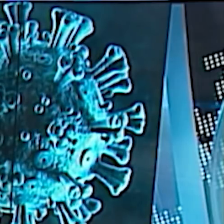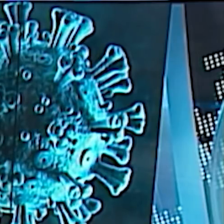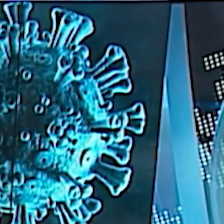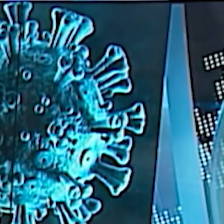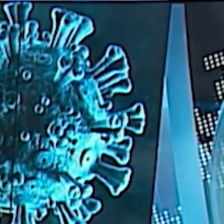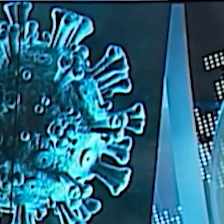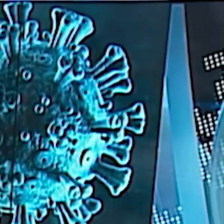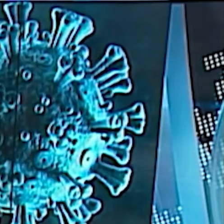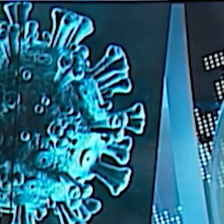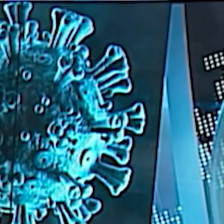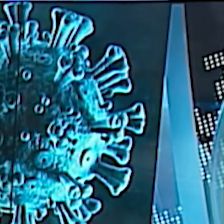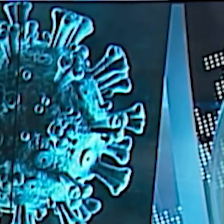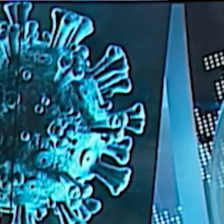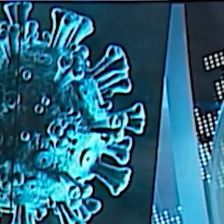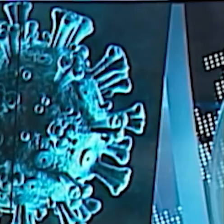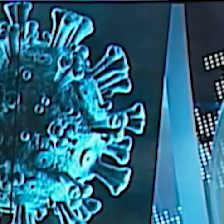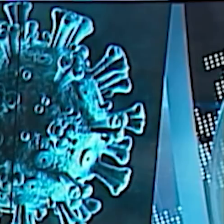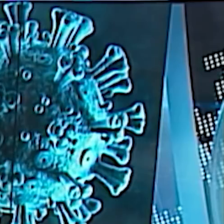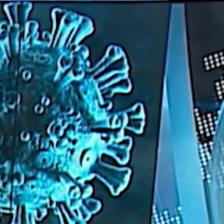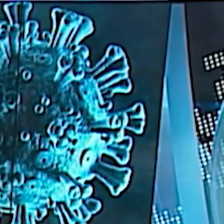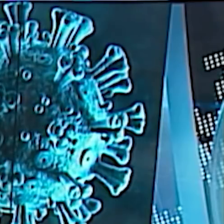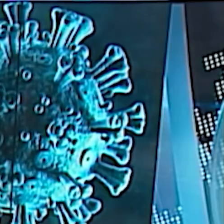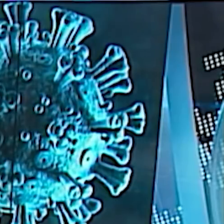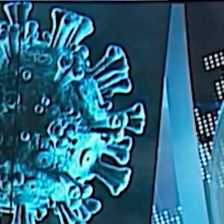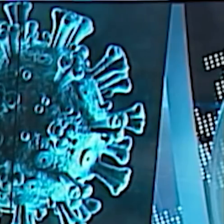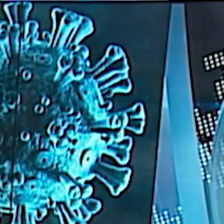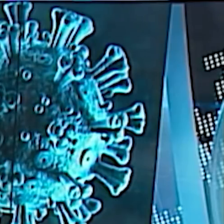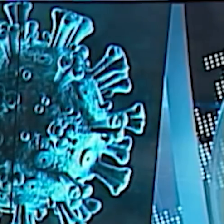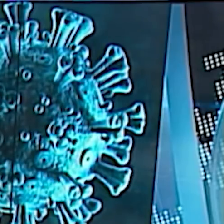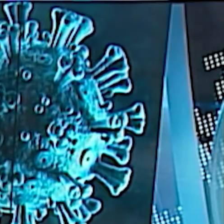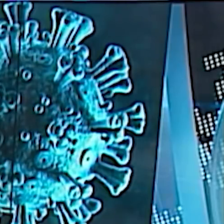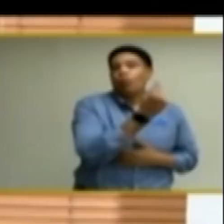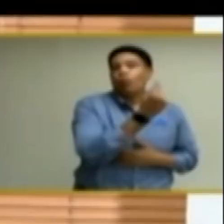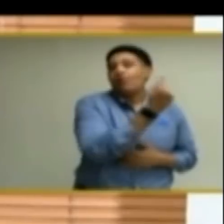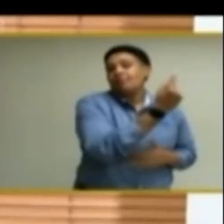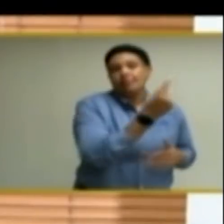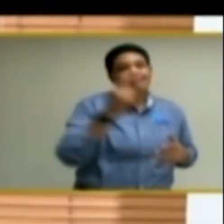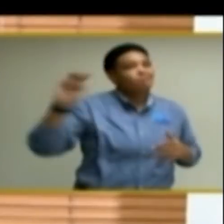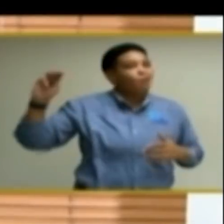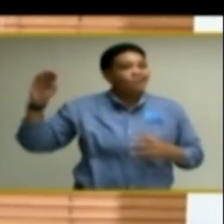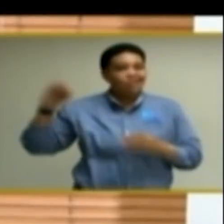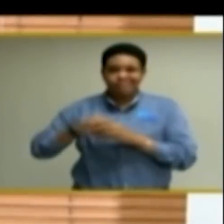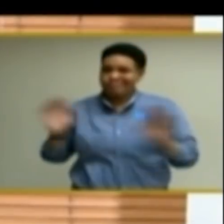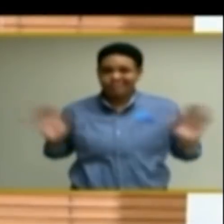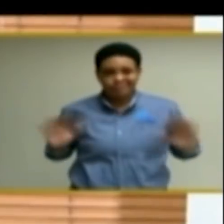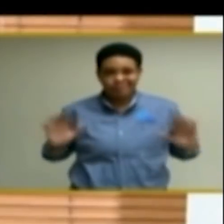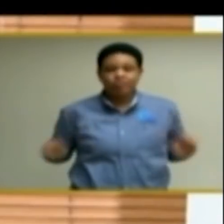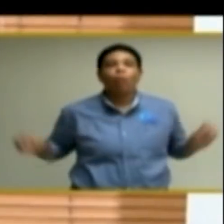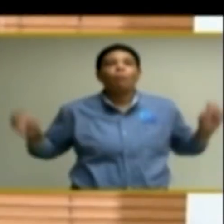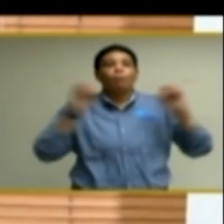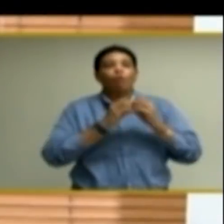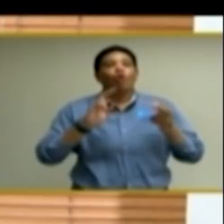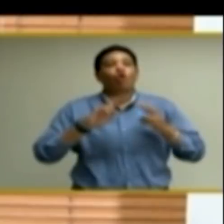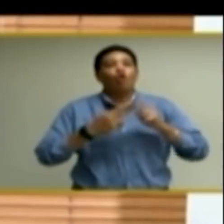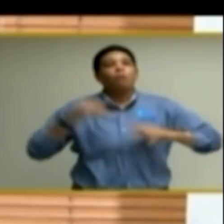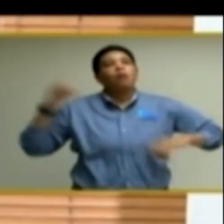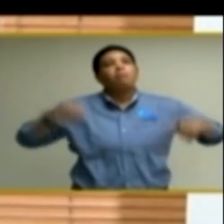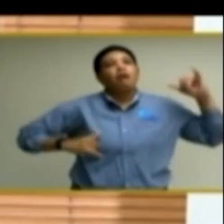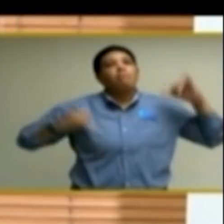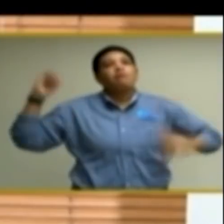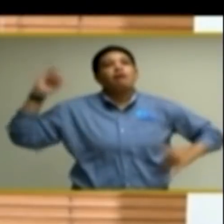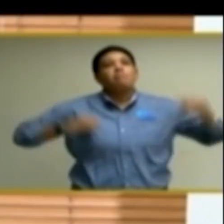to 100,000 persons in Jamaica between November and December. Greater numbers of persons visiting our